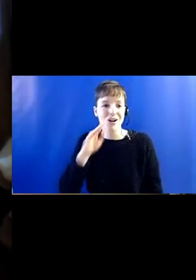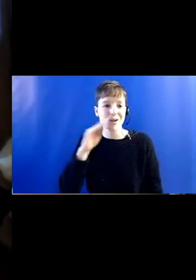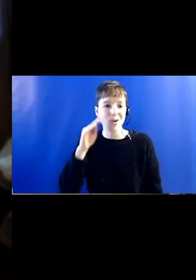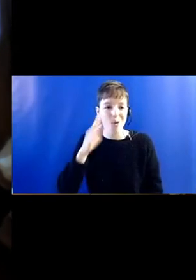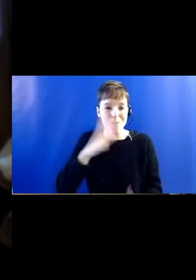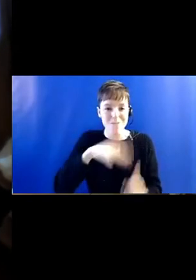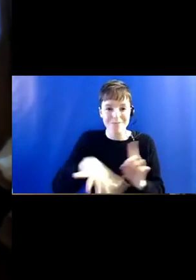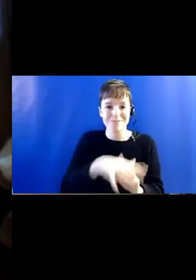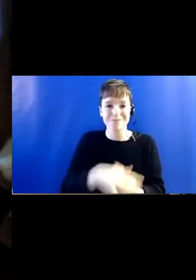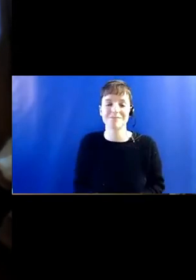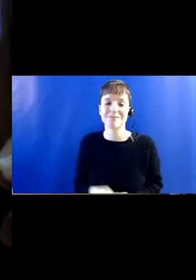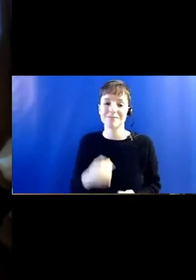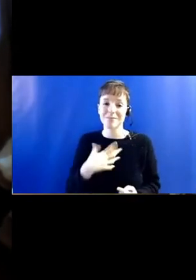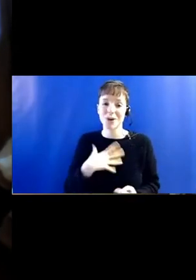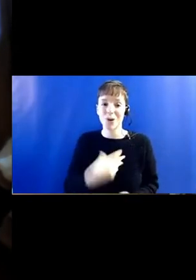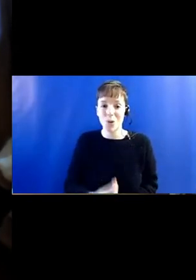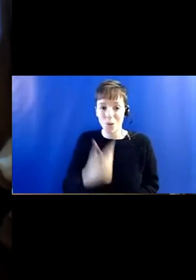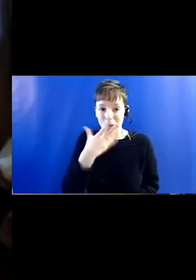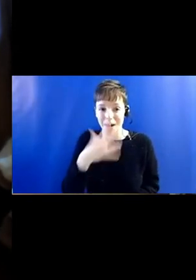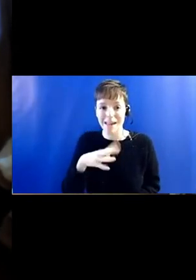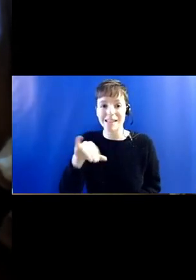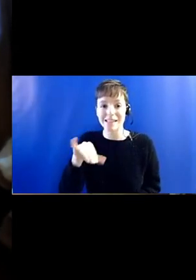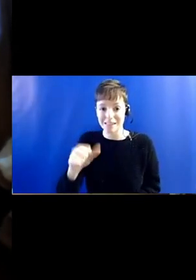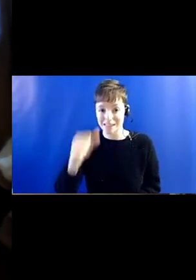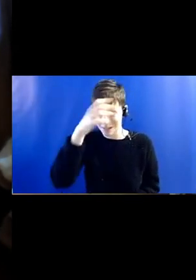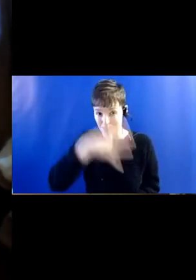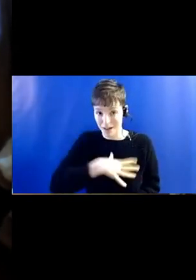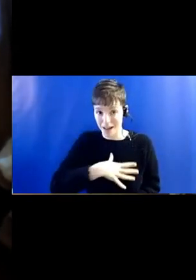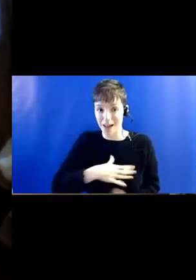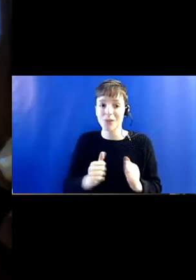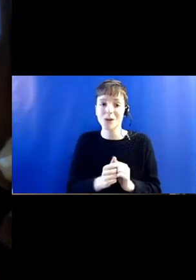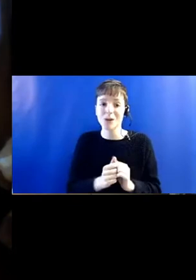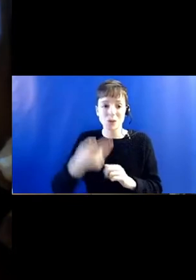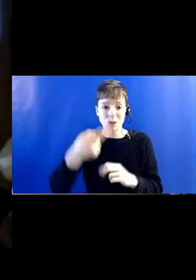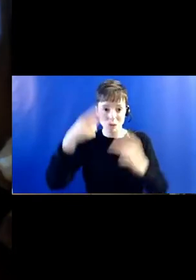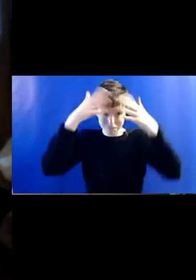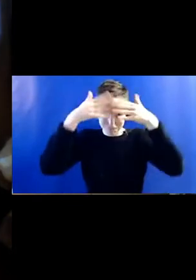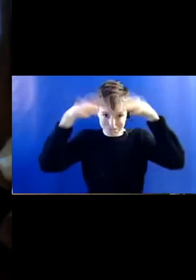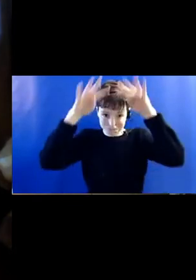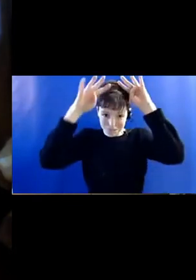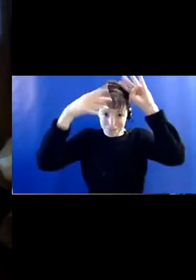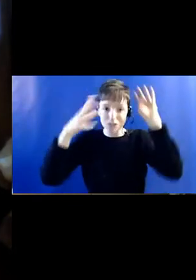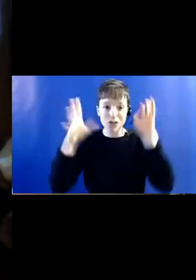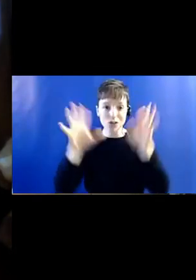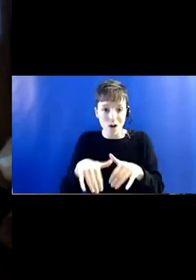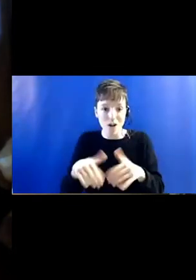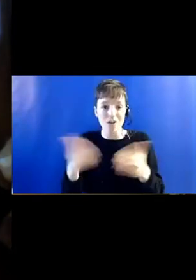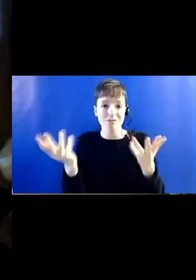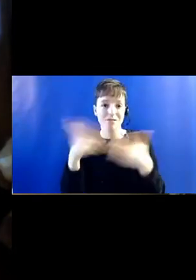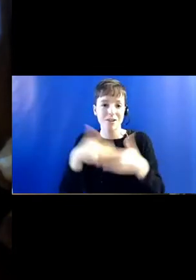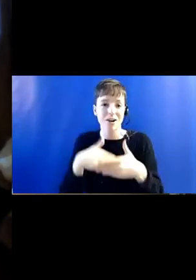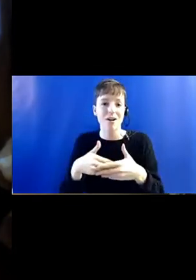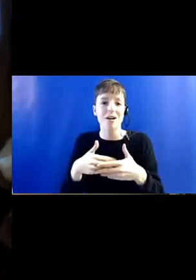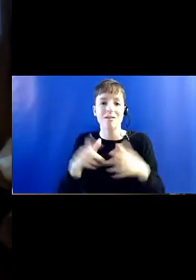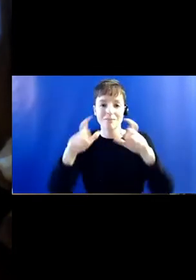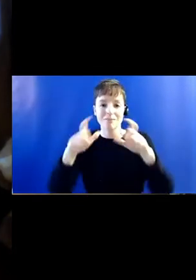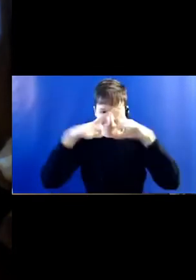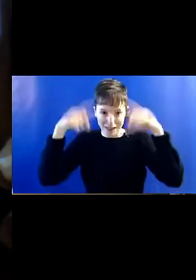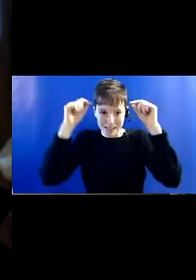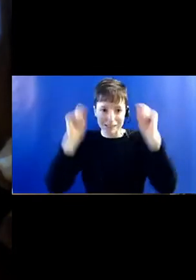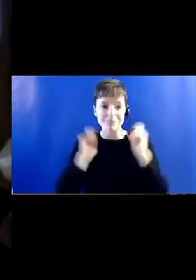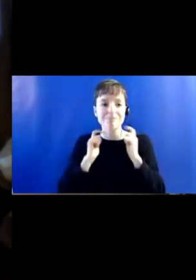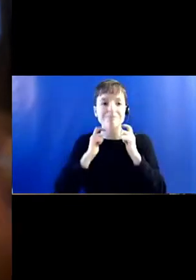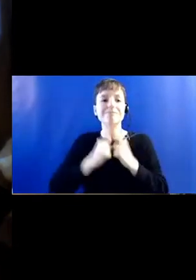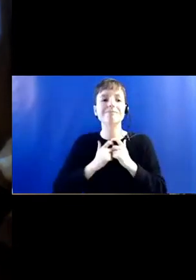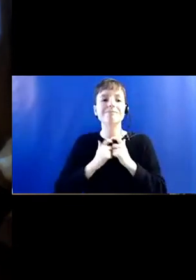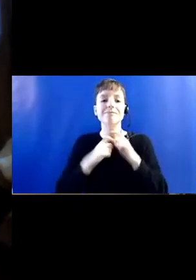hair, light eyes, tortoiseshell glasses, and gray and maroon gingham colored shirt and a maroon cardigan.